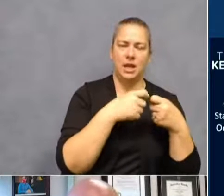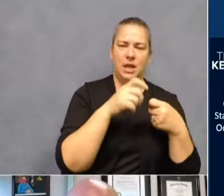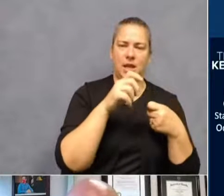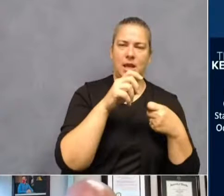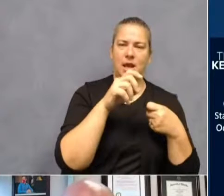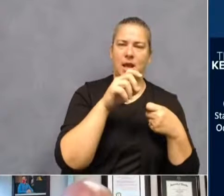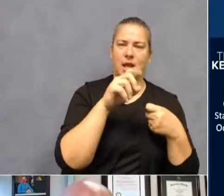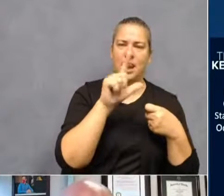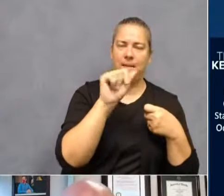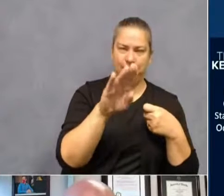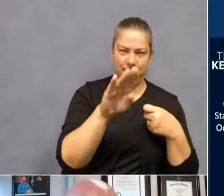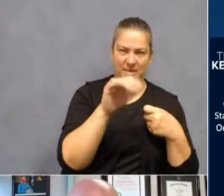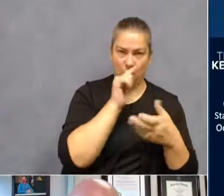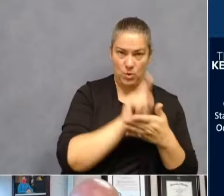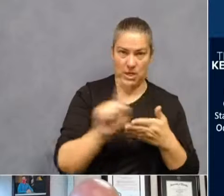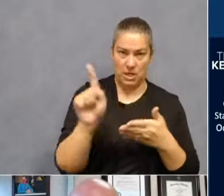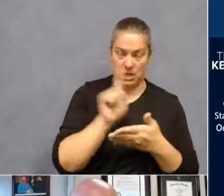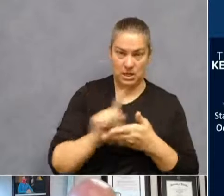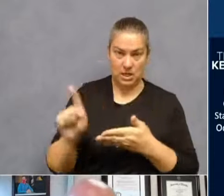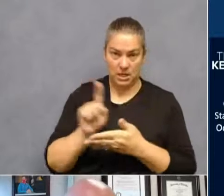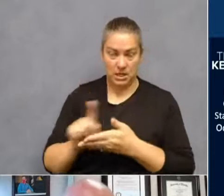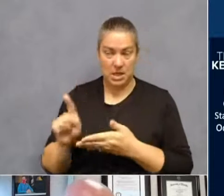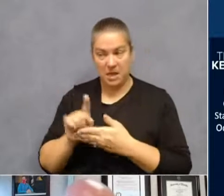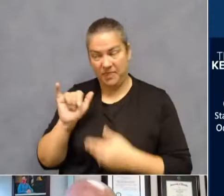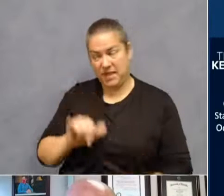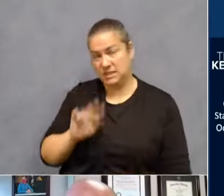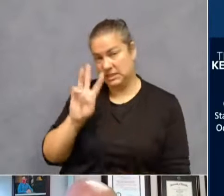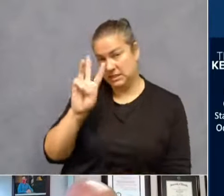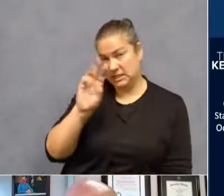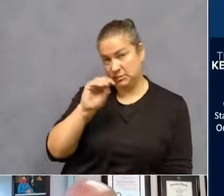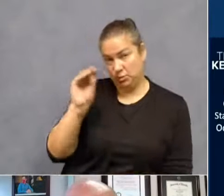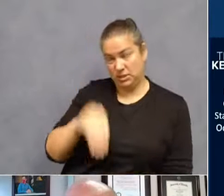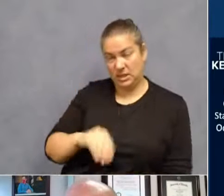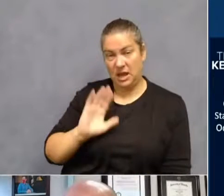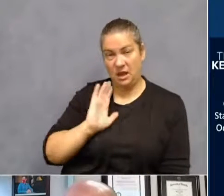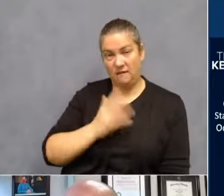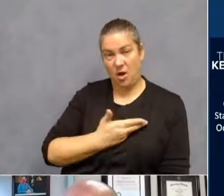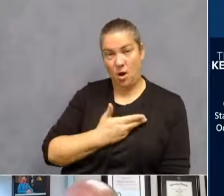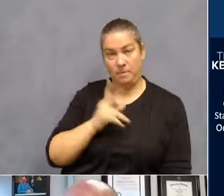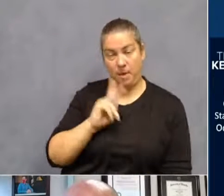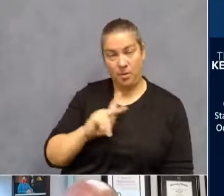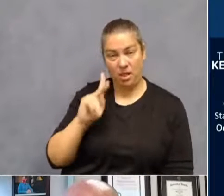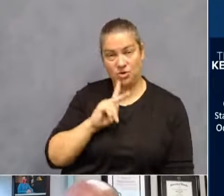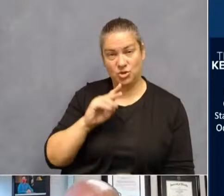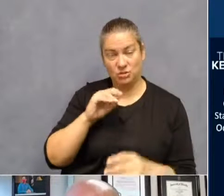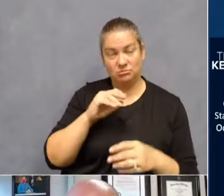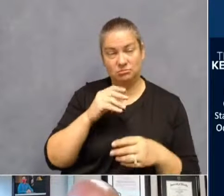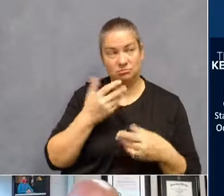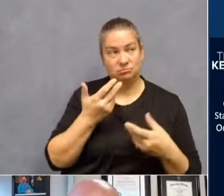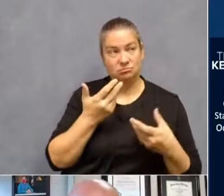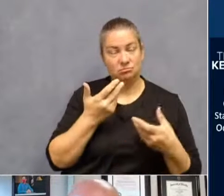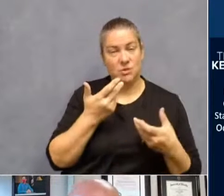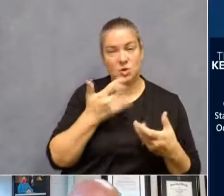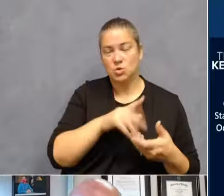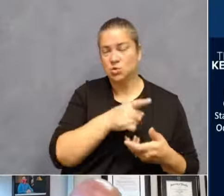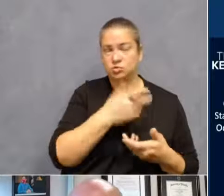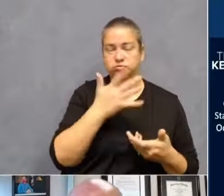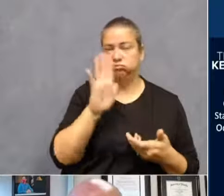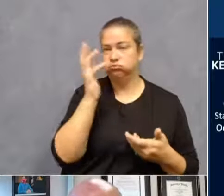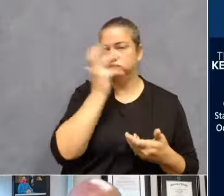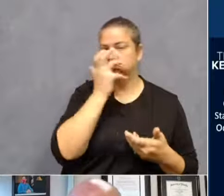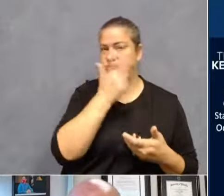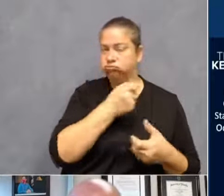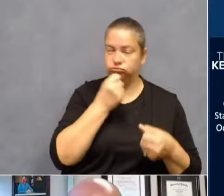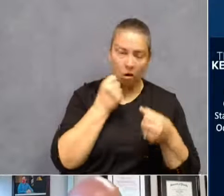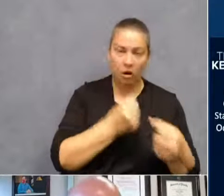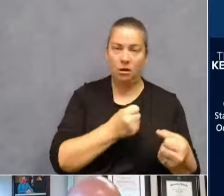over 6% of our population in electronic lab reports. It's incredibly robust and quite a testament